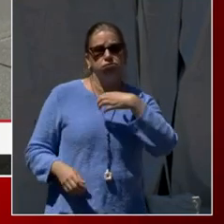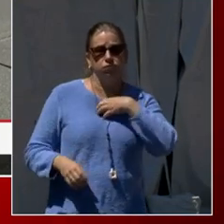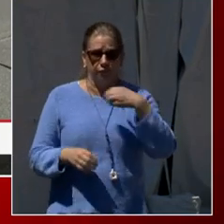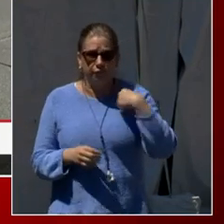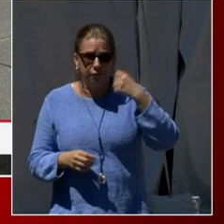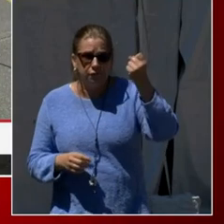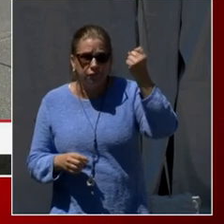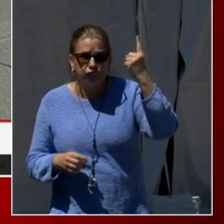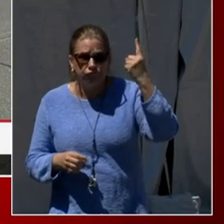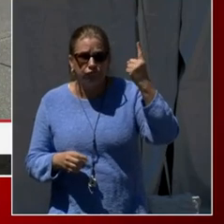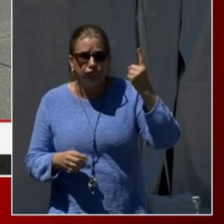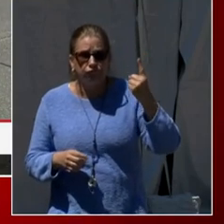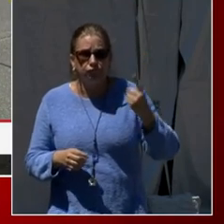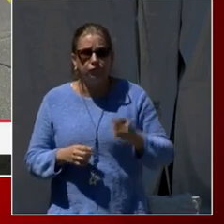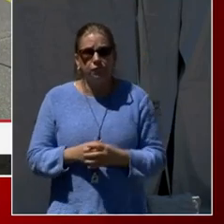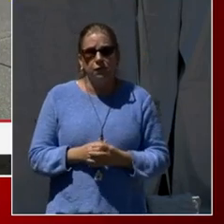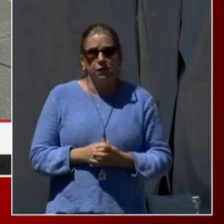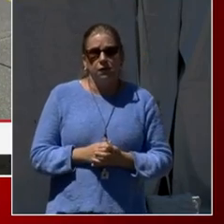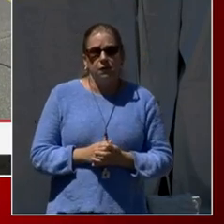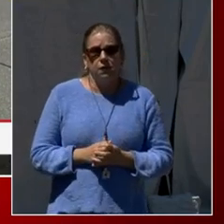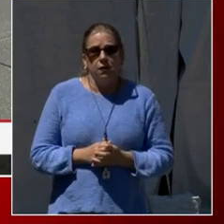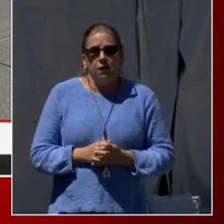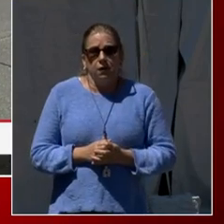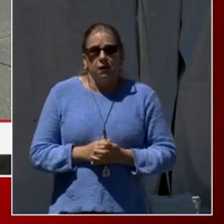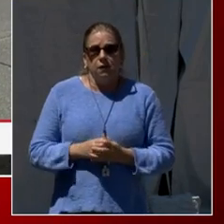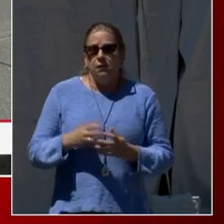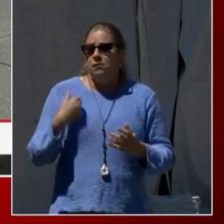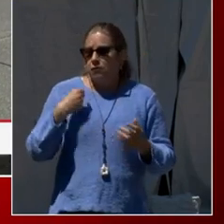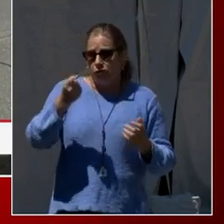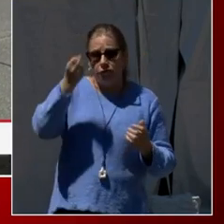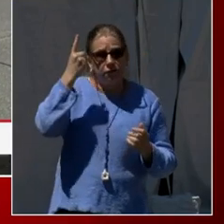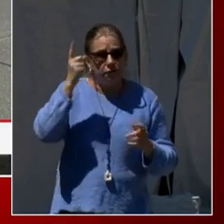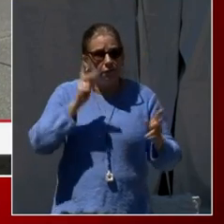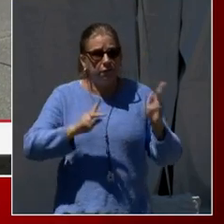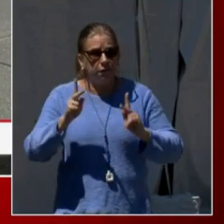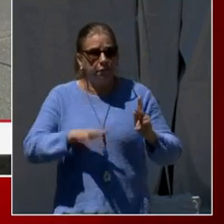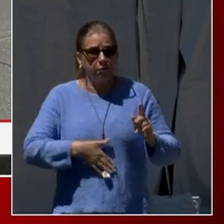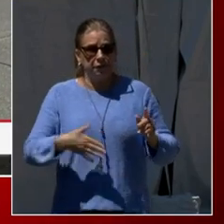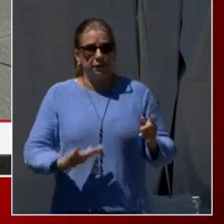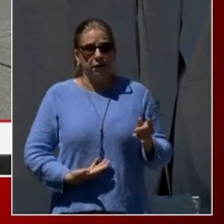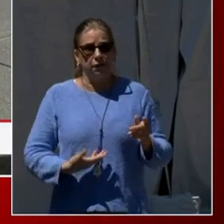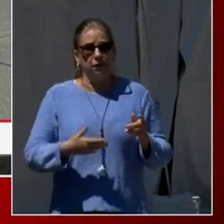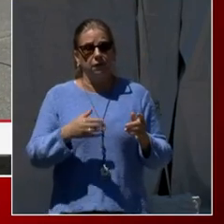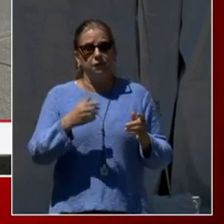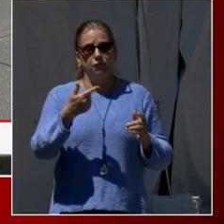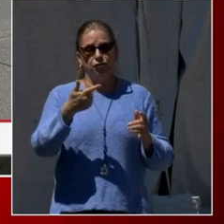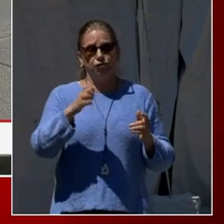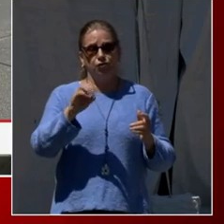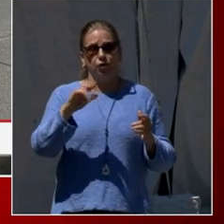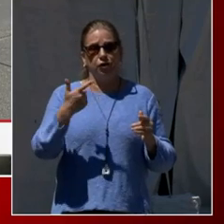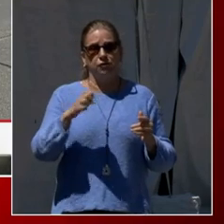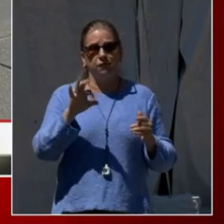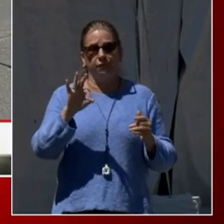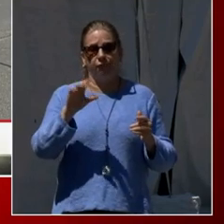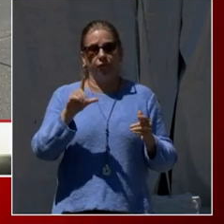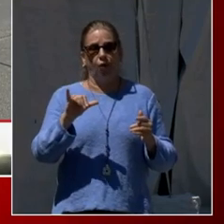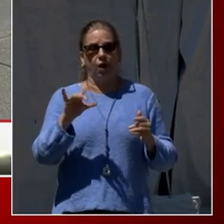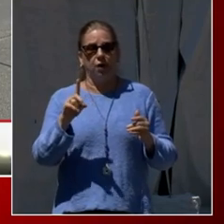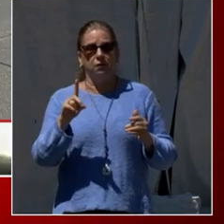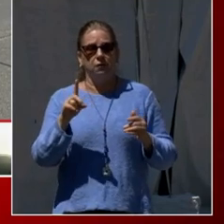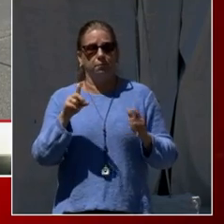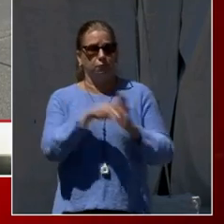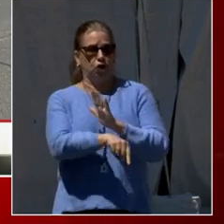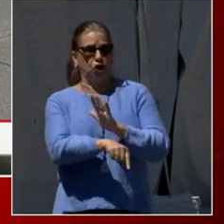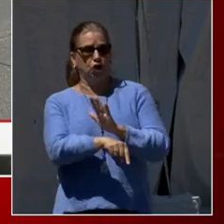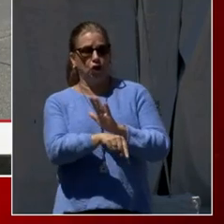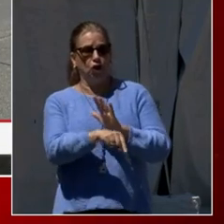George Floyd. However, smashed windows and looting are becoming a bigger story than